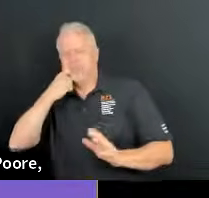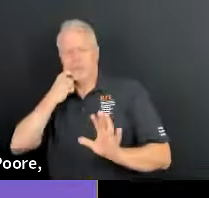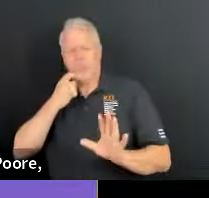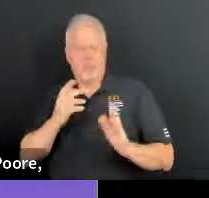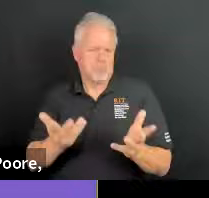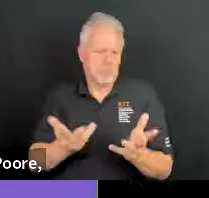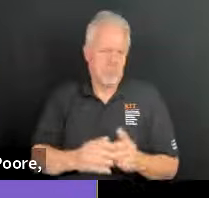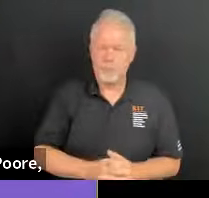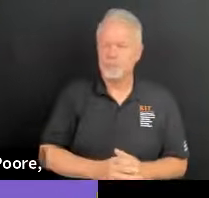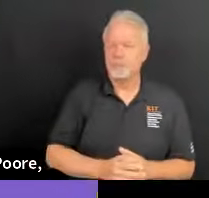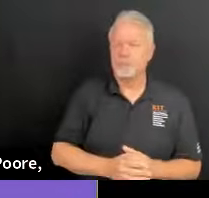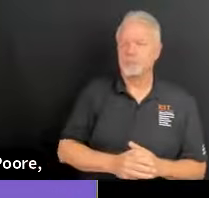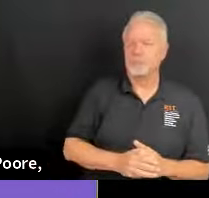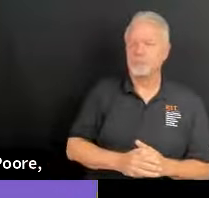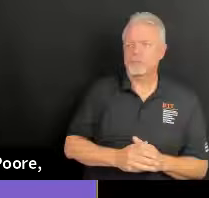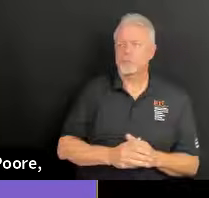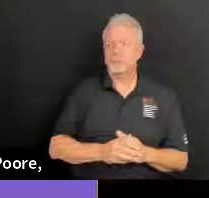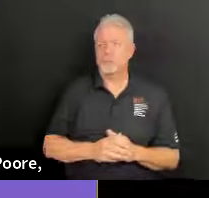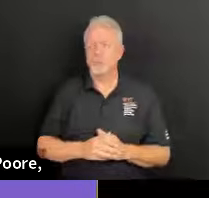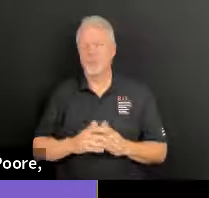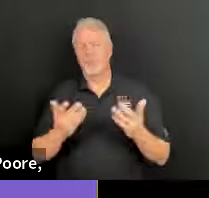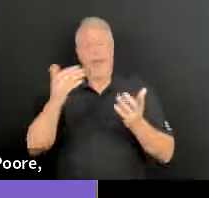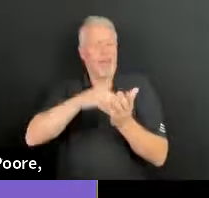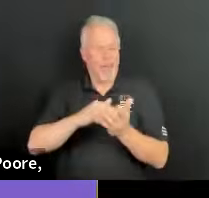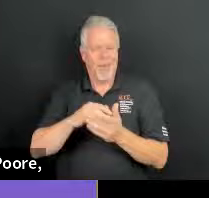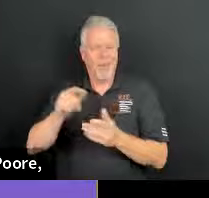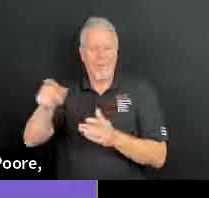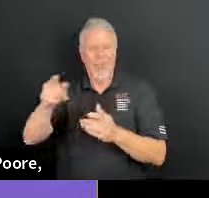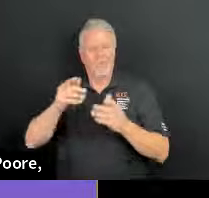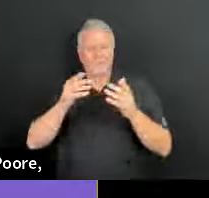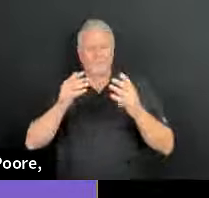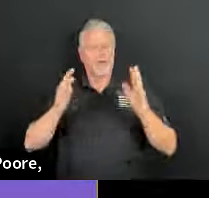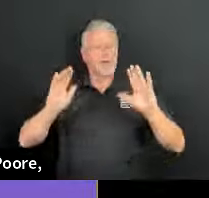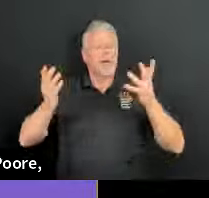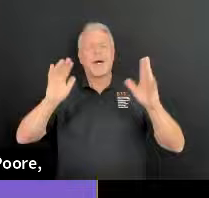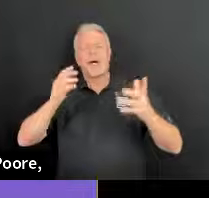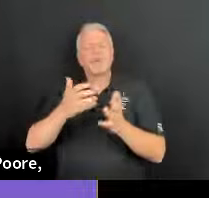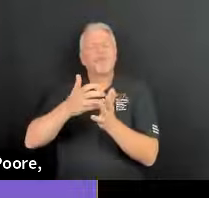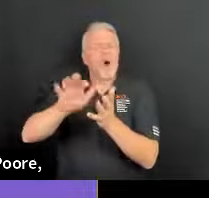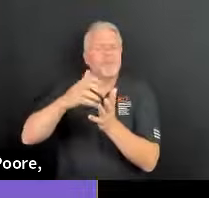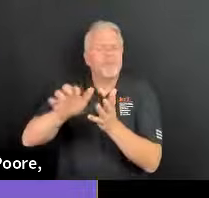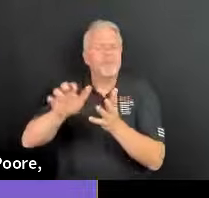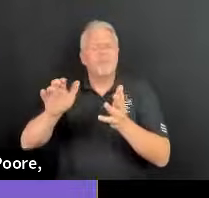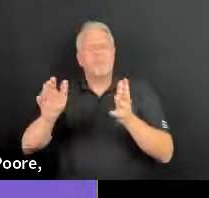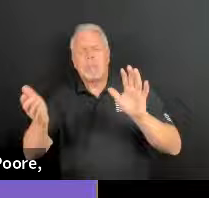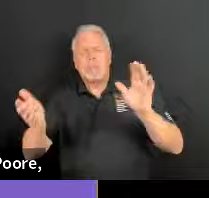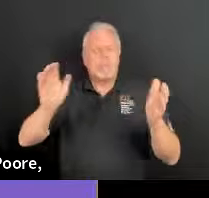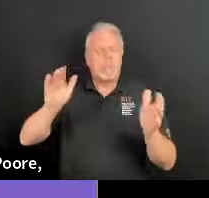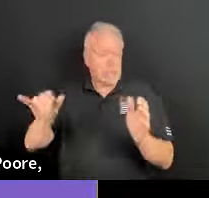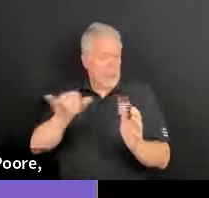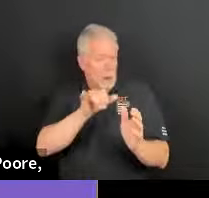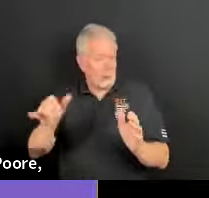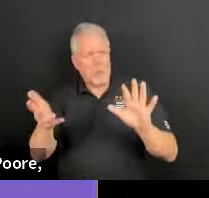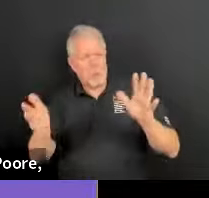when we talk about people use it, again, we need to remember we're talking about recreational use as opposed to having an addiction or a disorder with